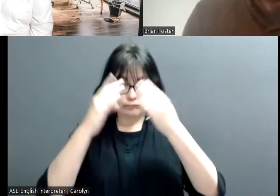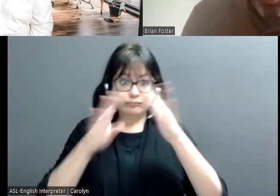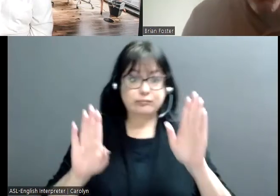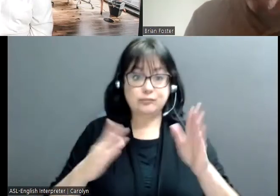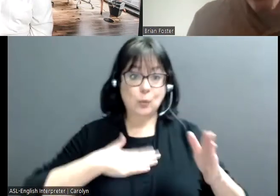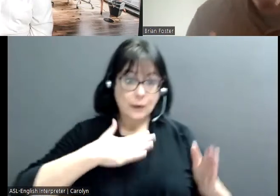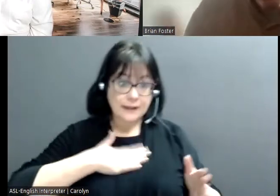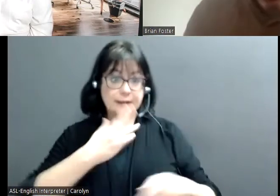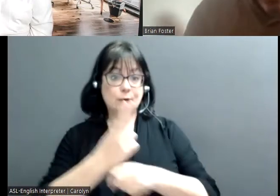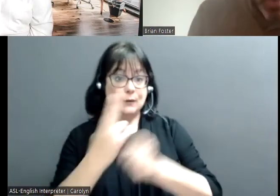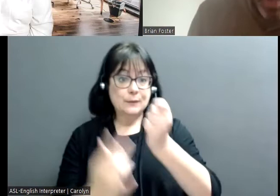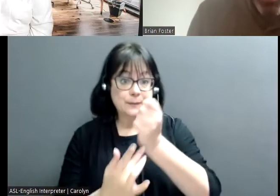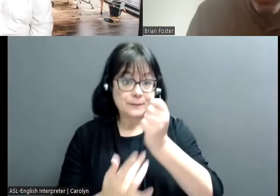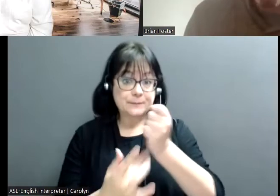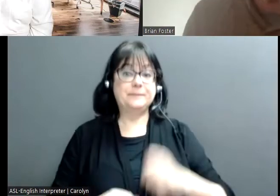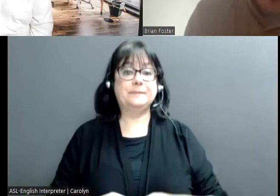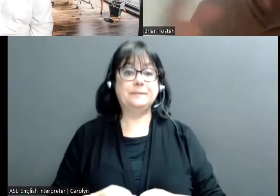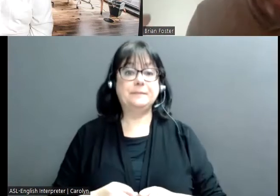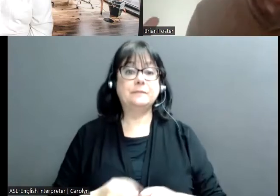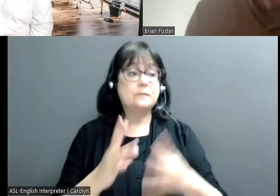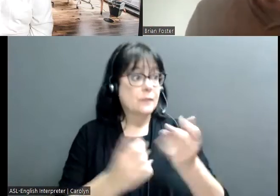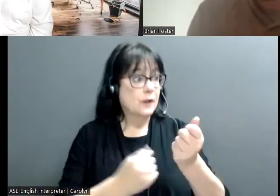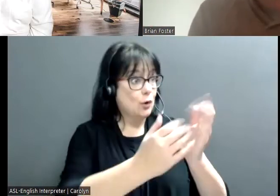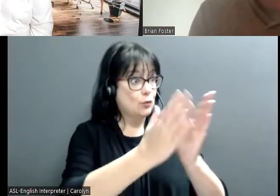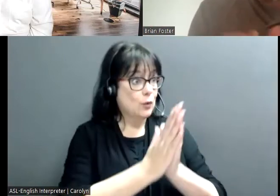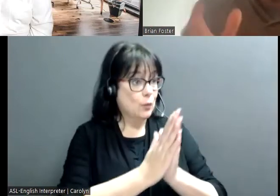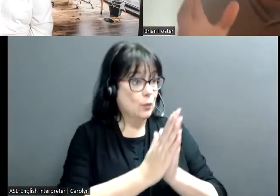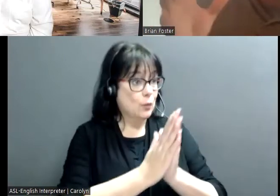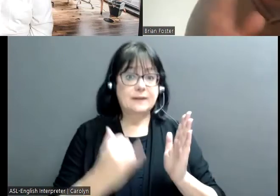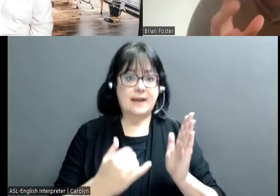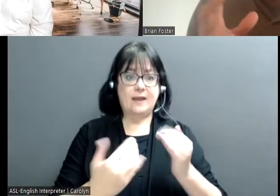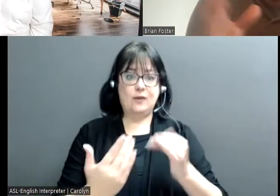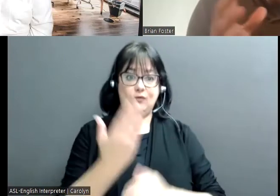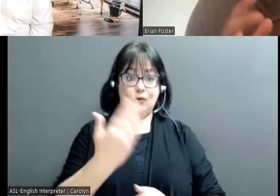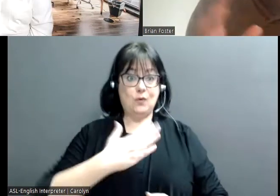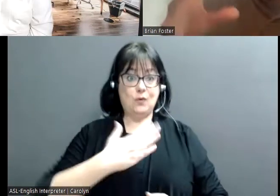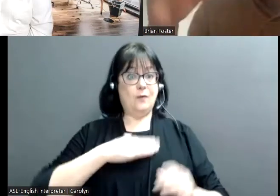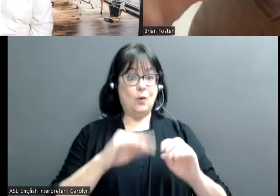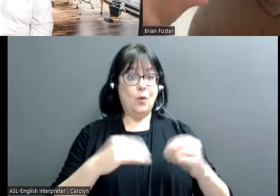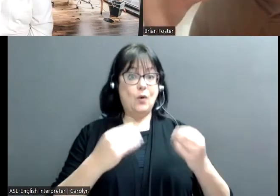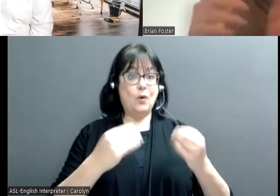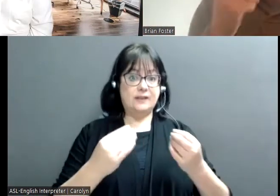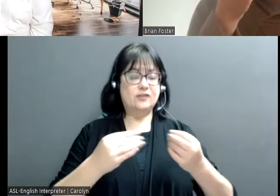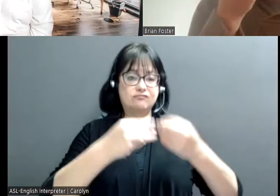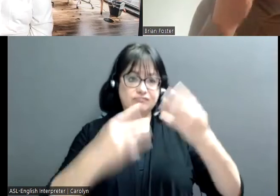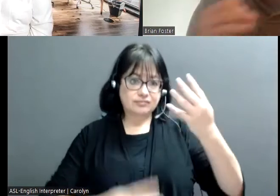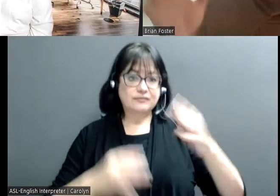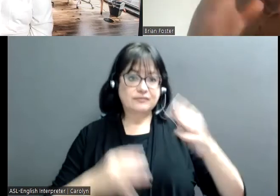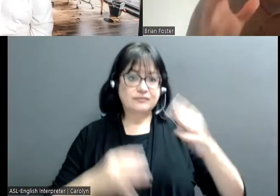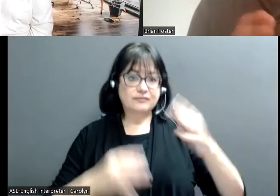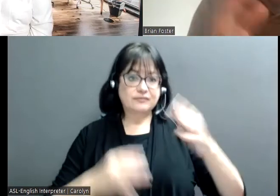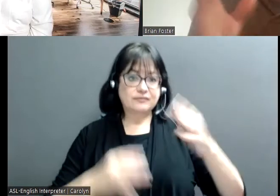diversity of support requests that come through our organization growing. So the menu is much less restrictive and I'll